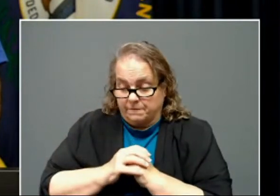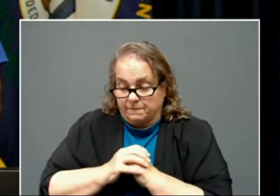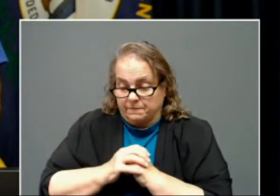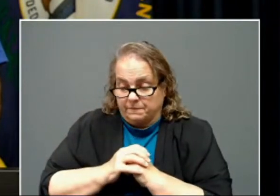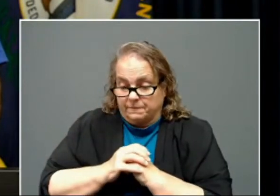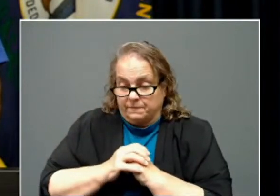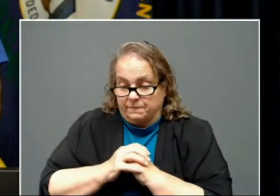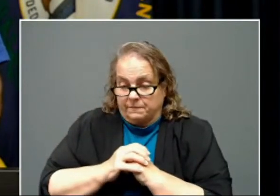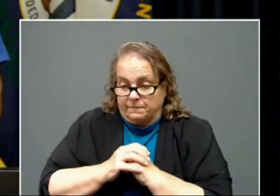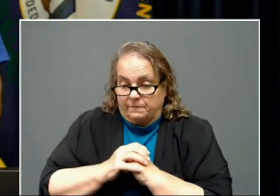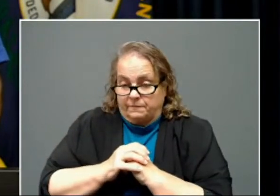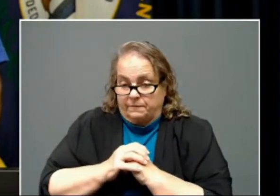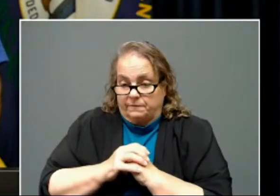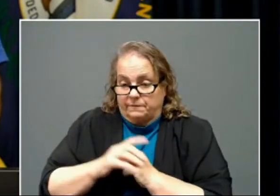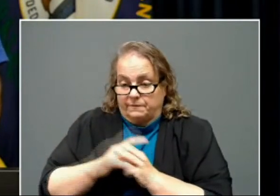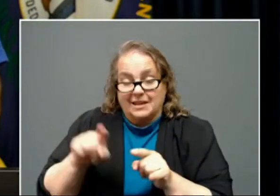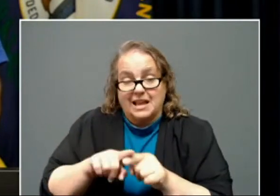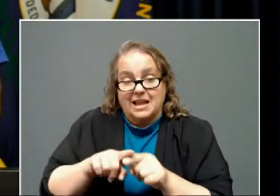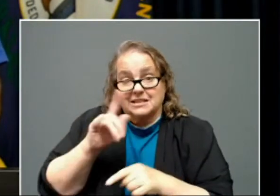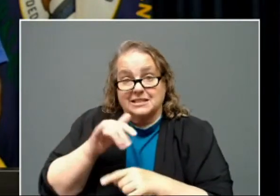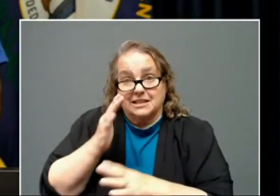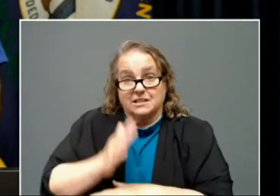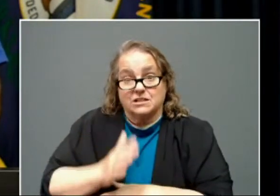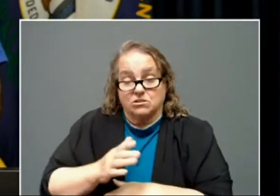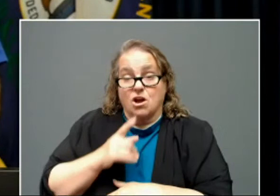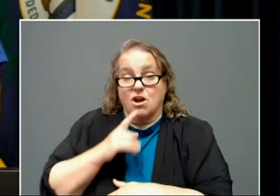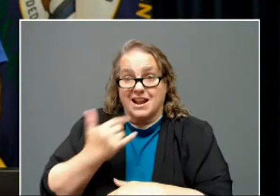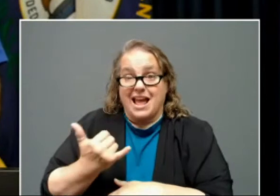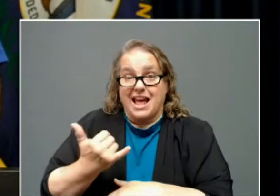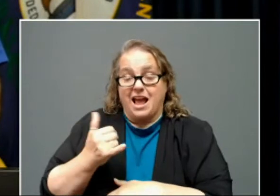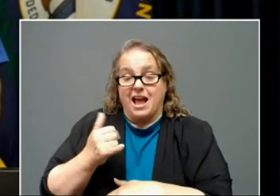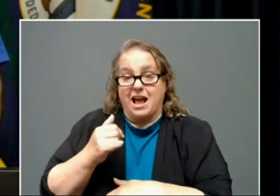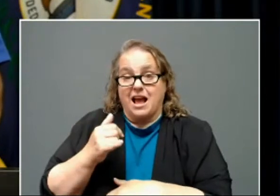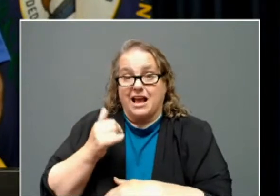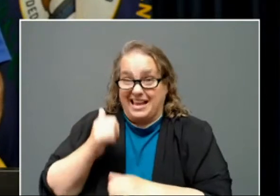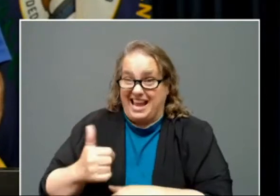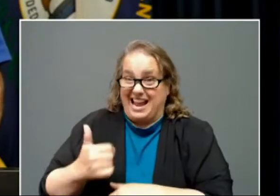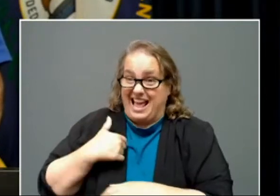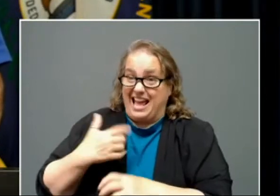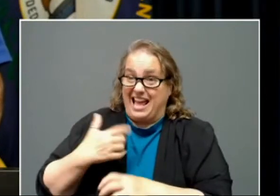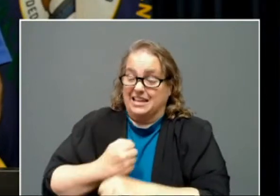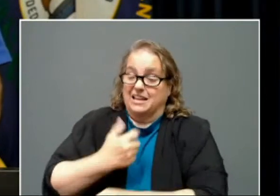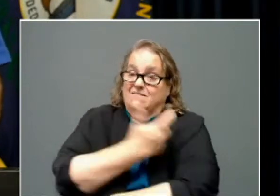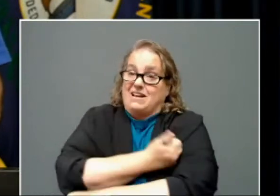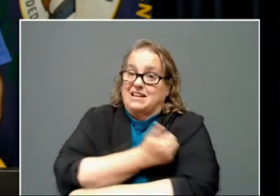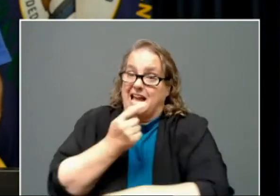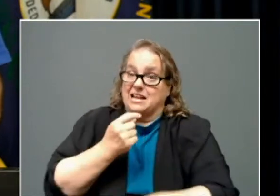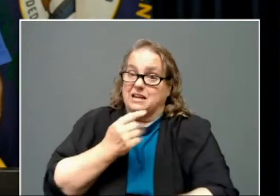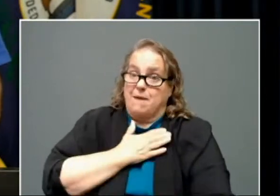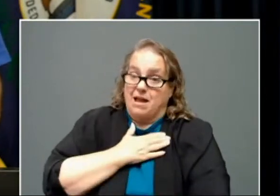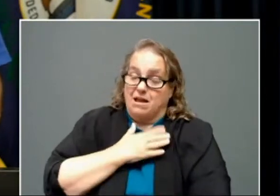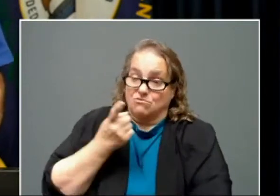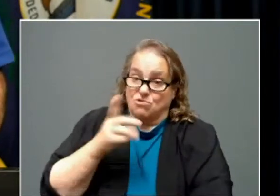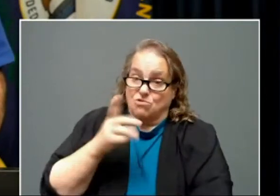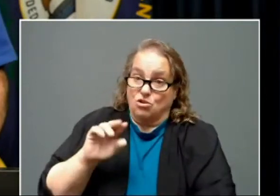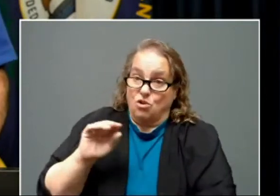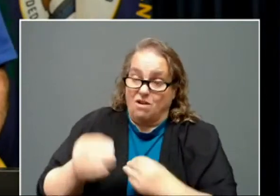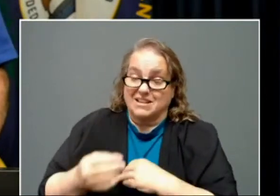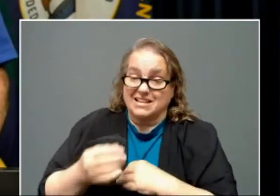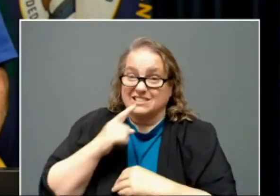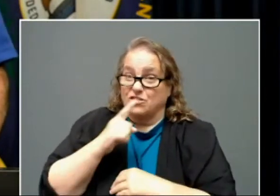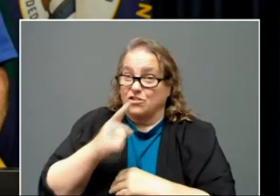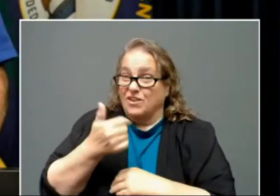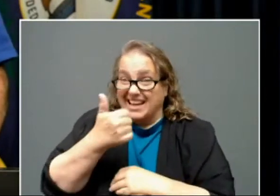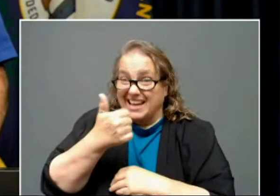are asking to be able to get vaccinated at their primary care doctor's office, is there any